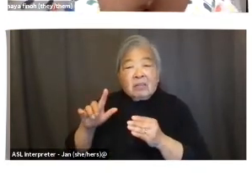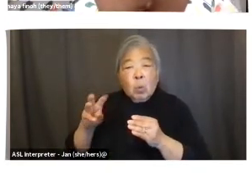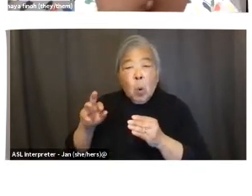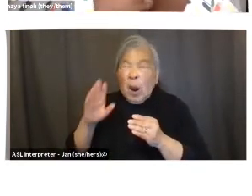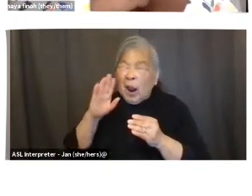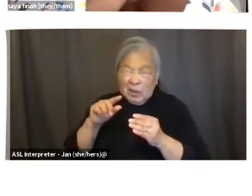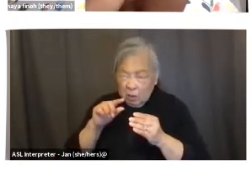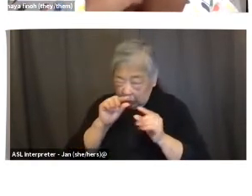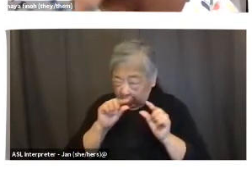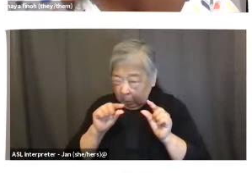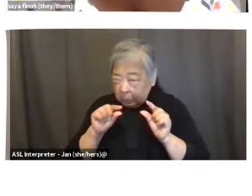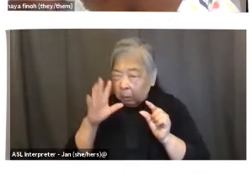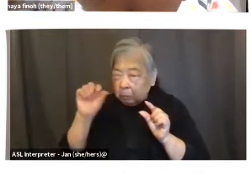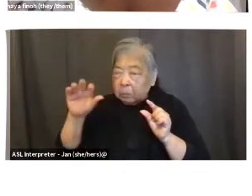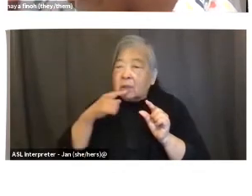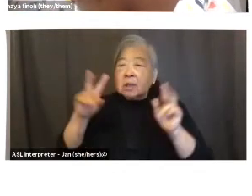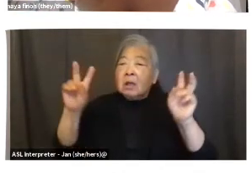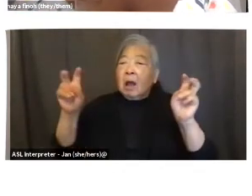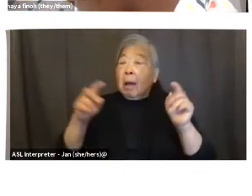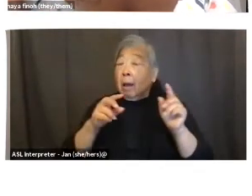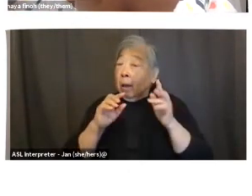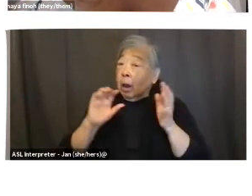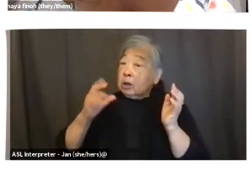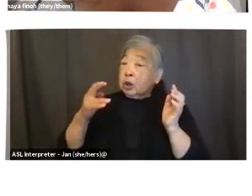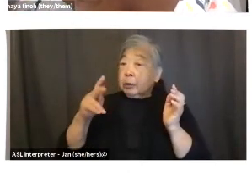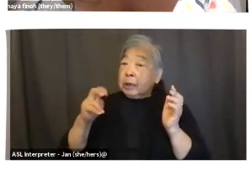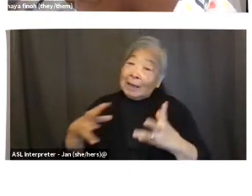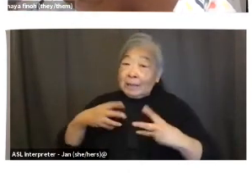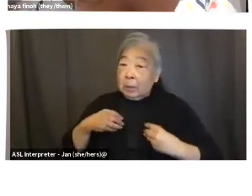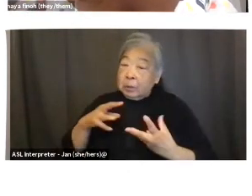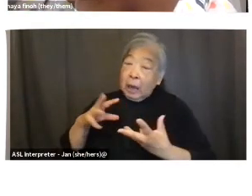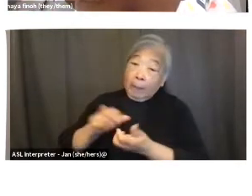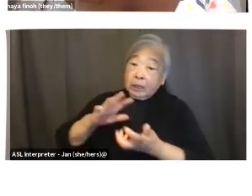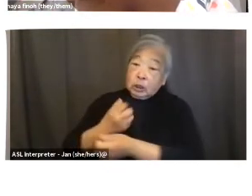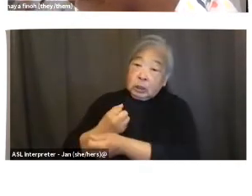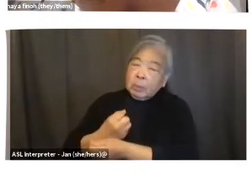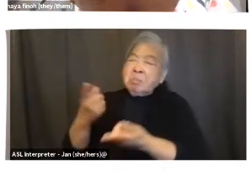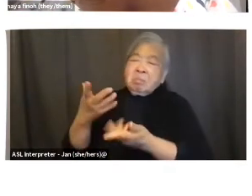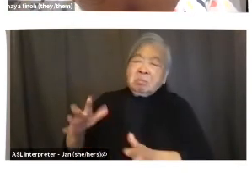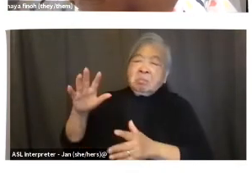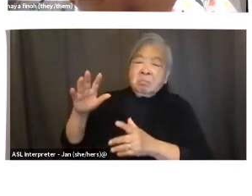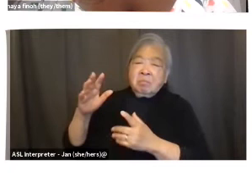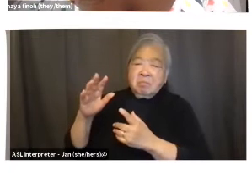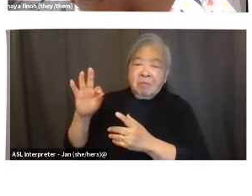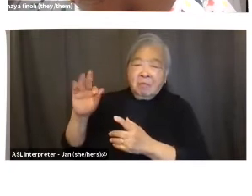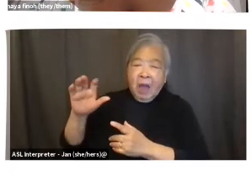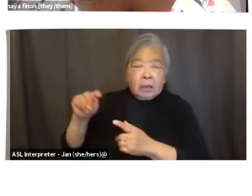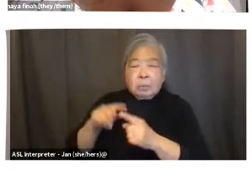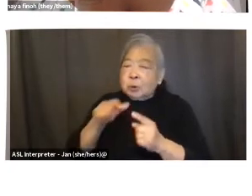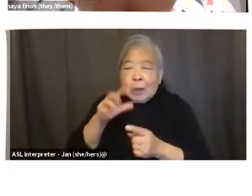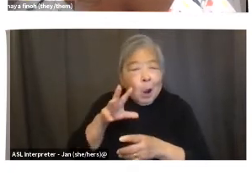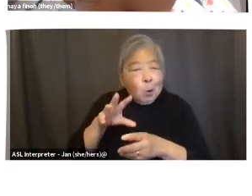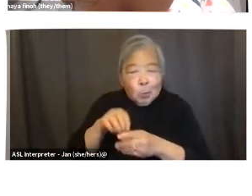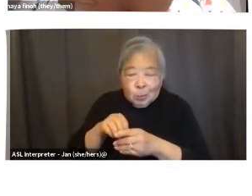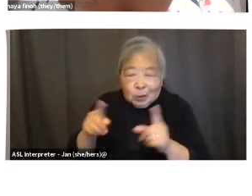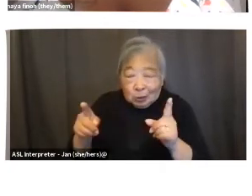small. Quote, "They accept the abolition of slavery as an accomplished fact, but do not wish the incorporation of